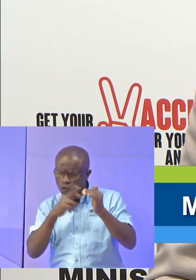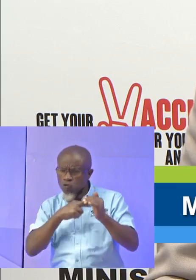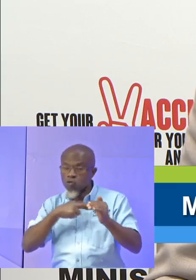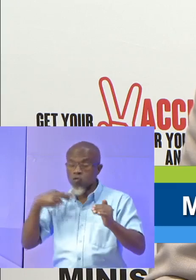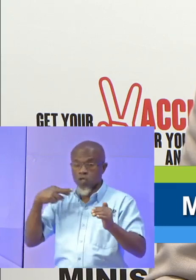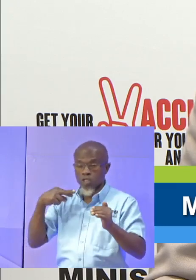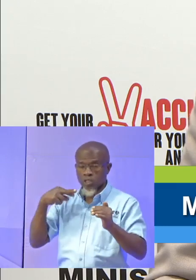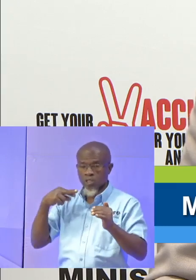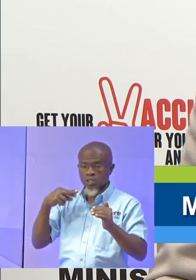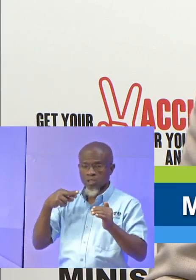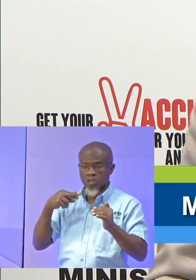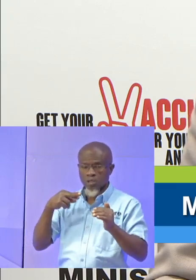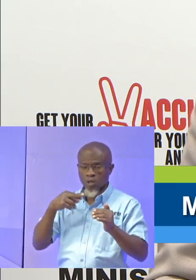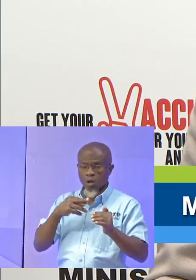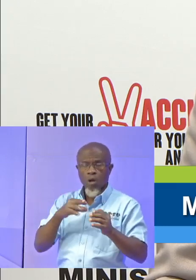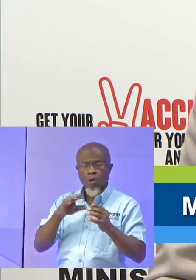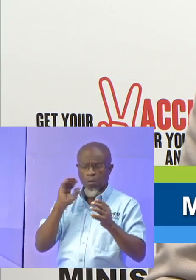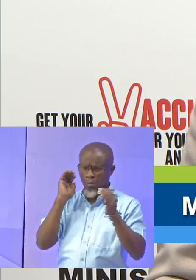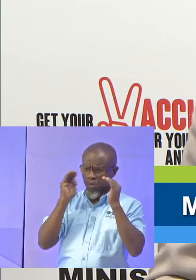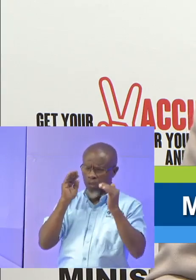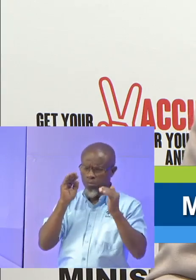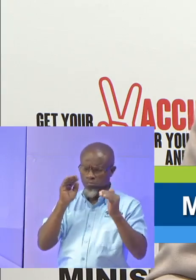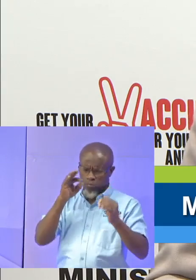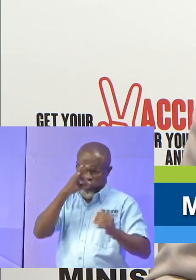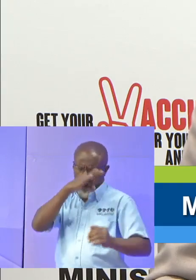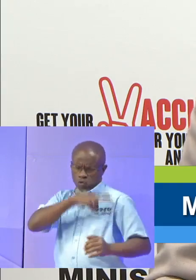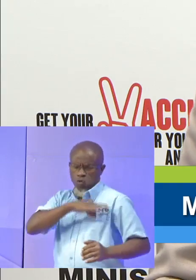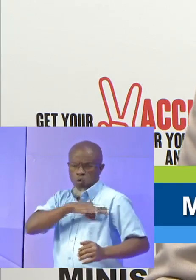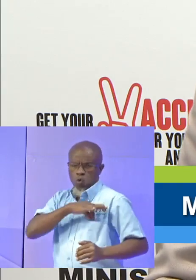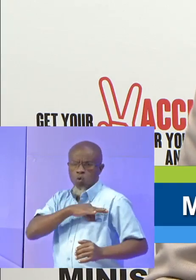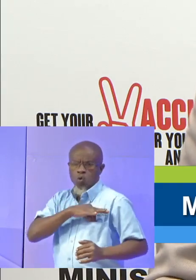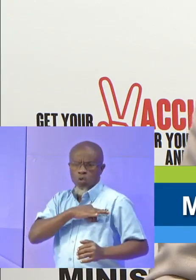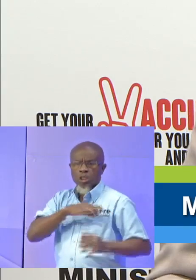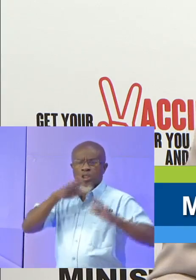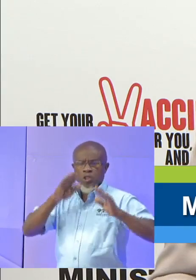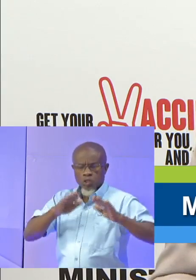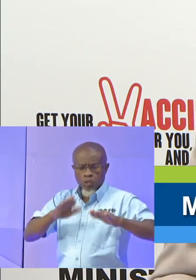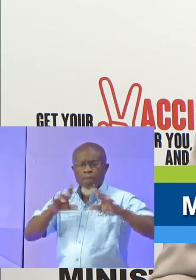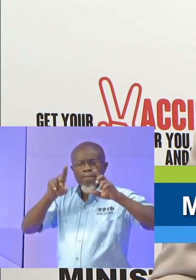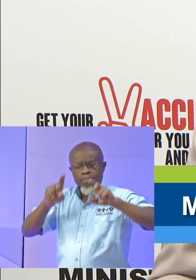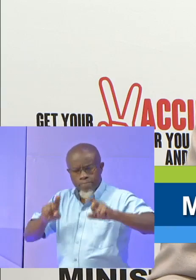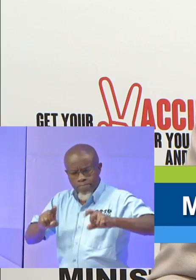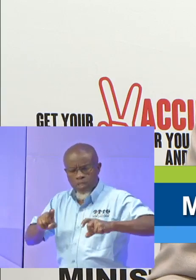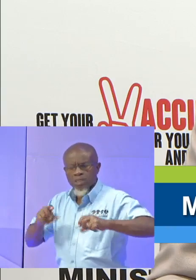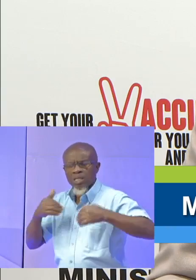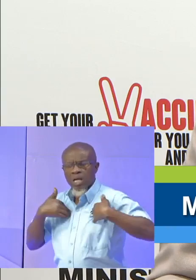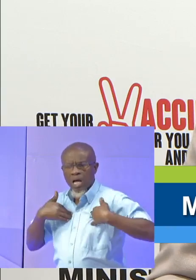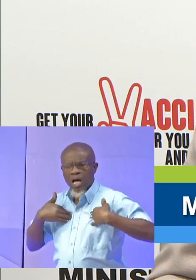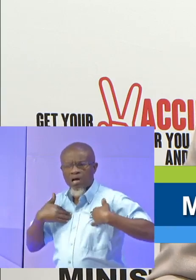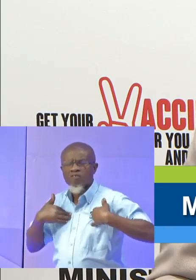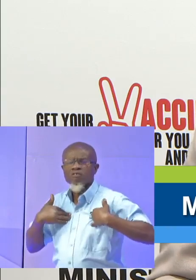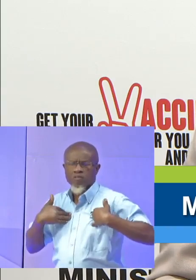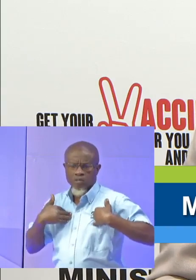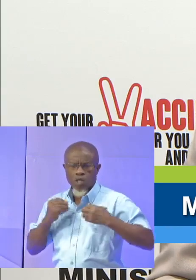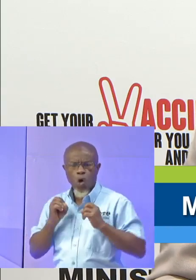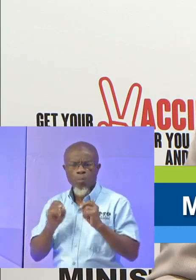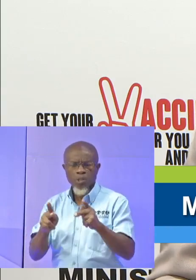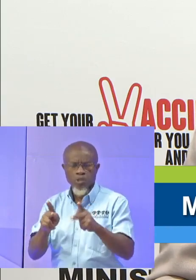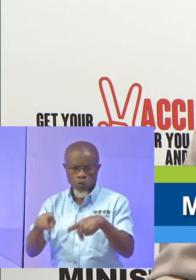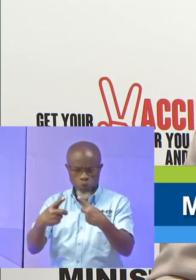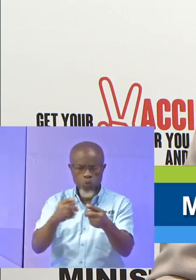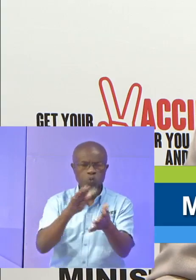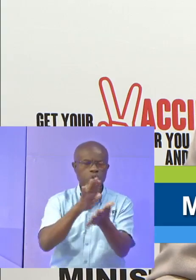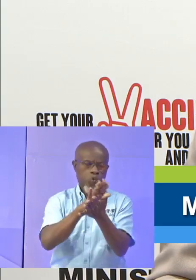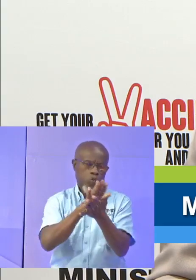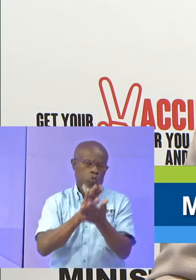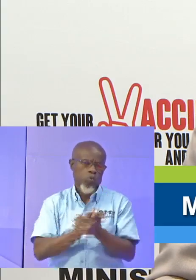children should have access to schooling. And this is a global position. The Honorable Prime Minister